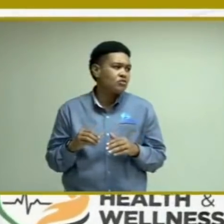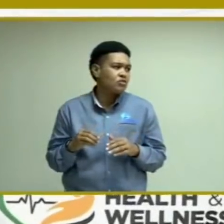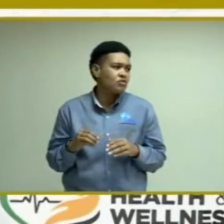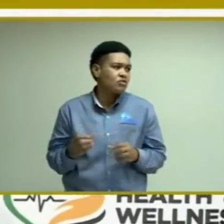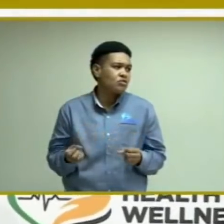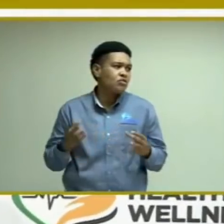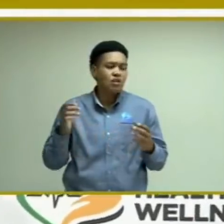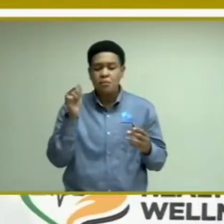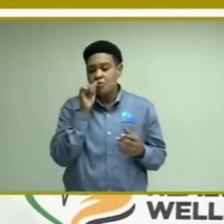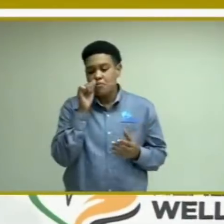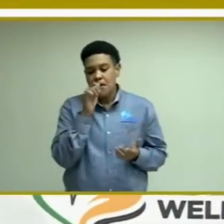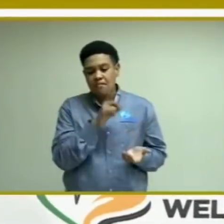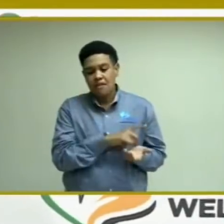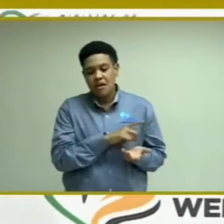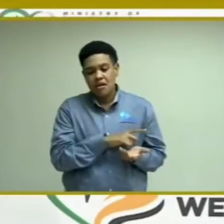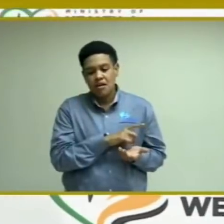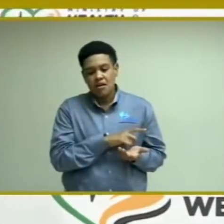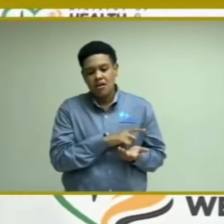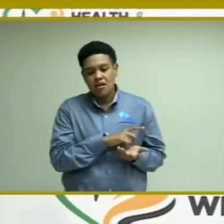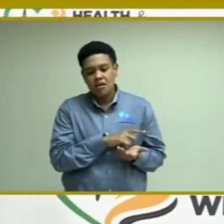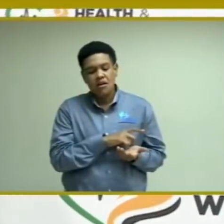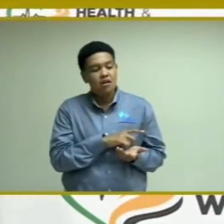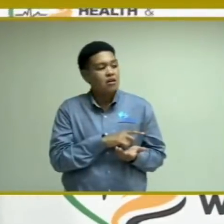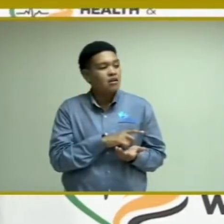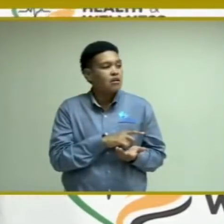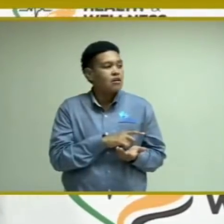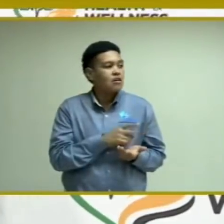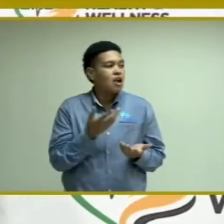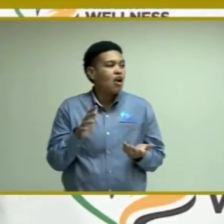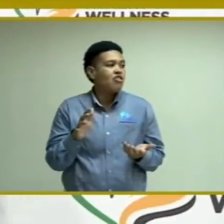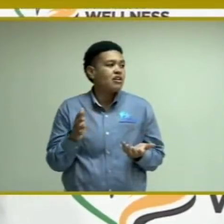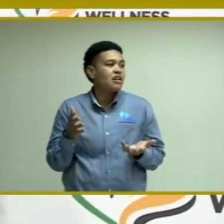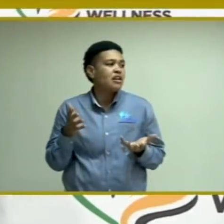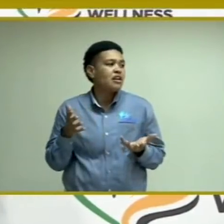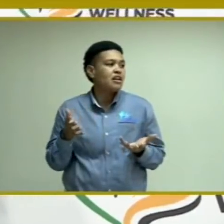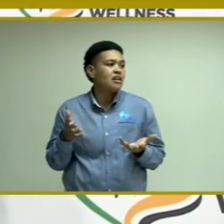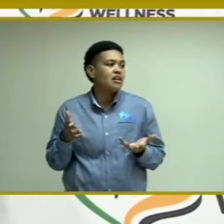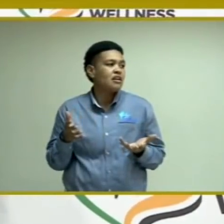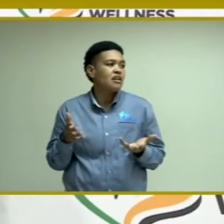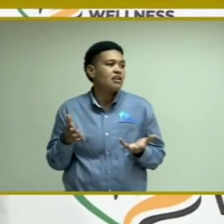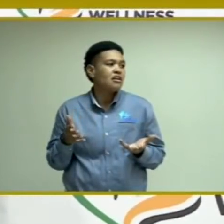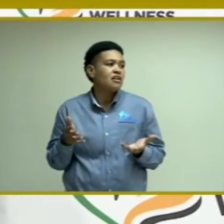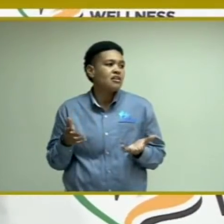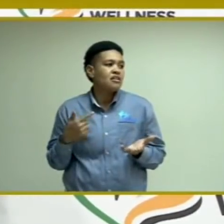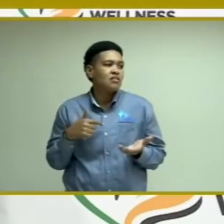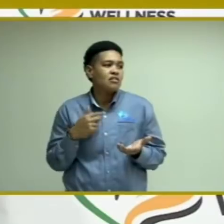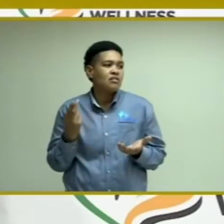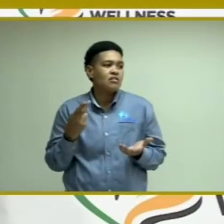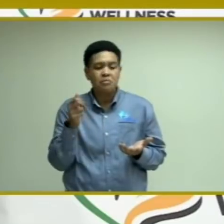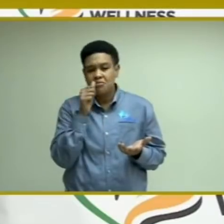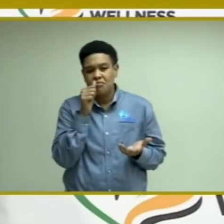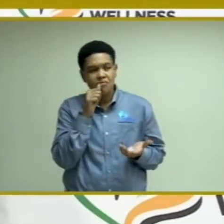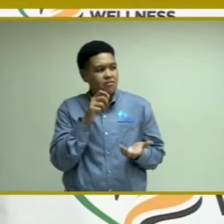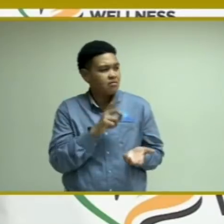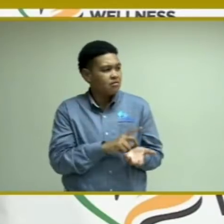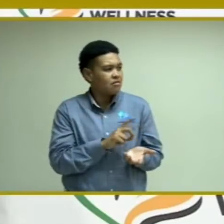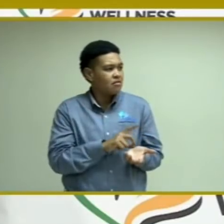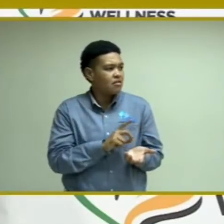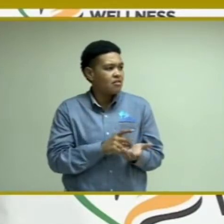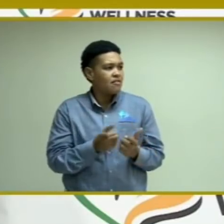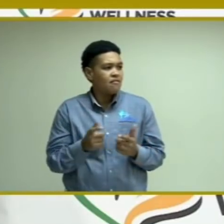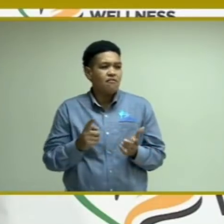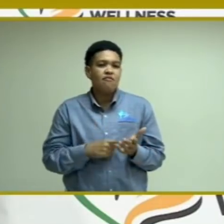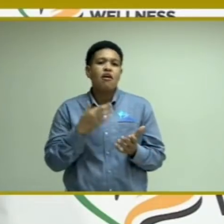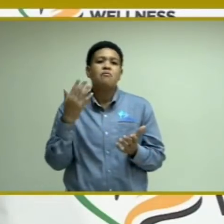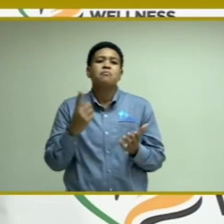many private doctors are already existing. Well, we use private doctors from time